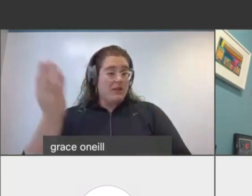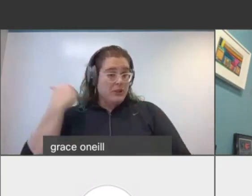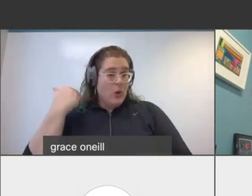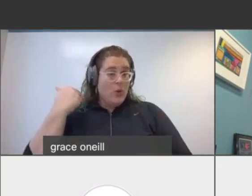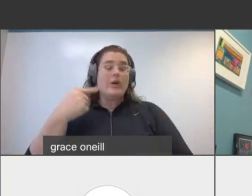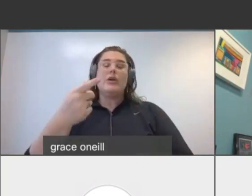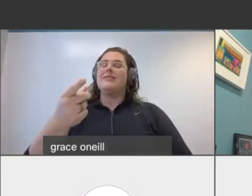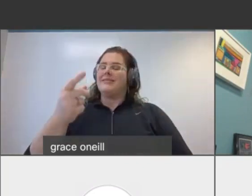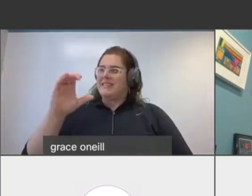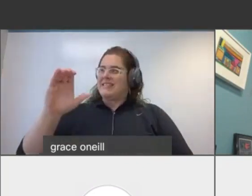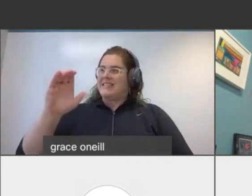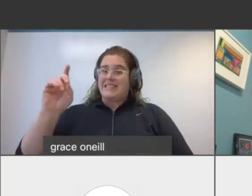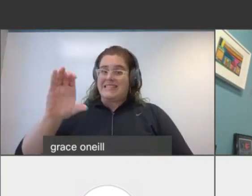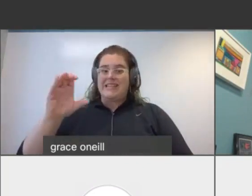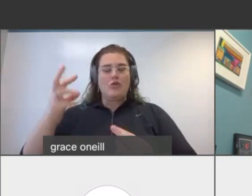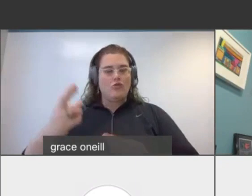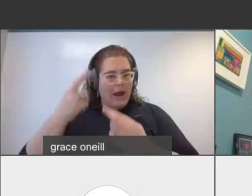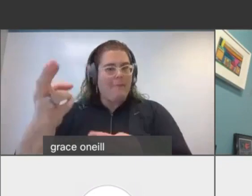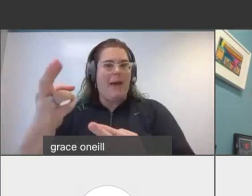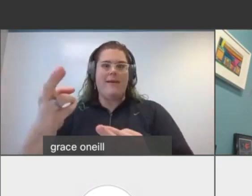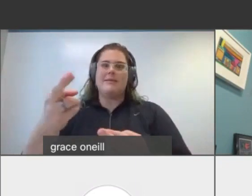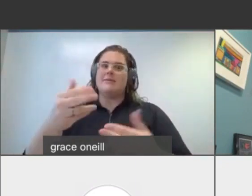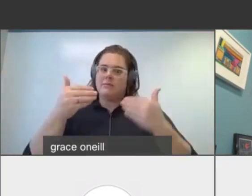get a booster. So